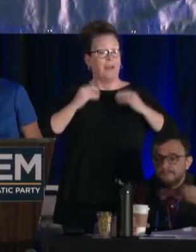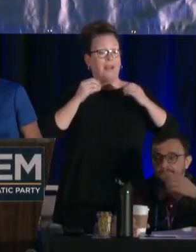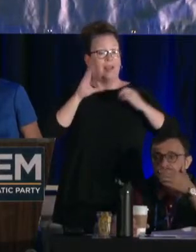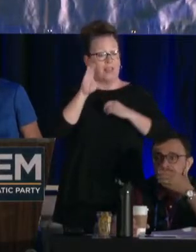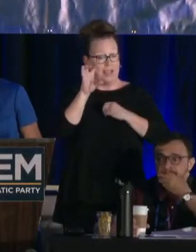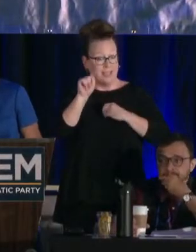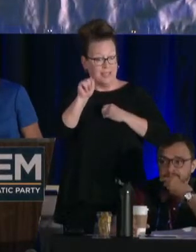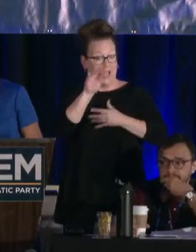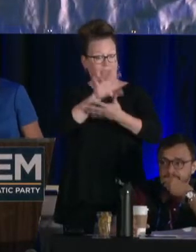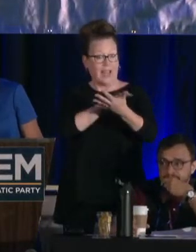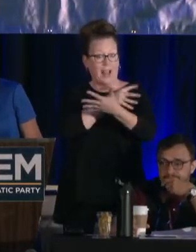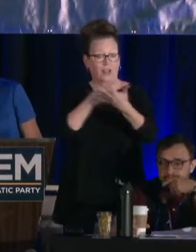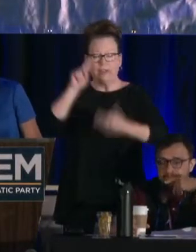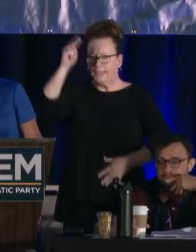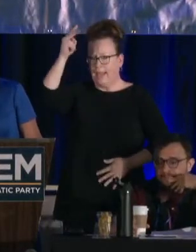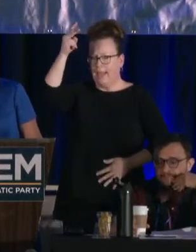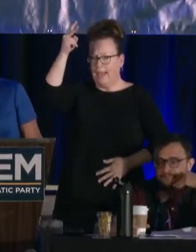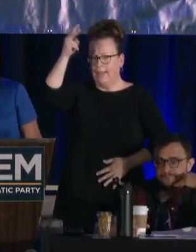a second.